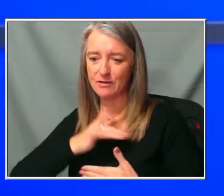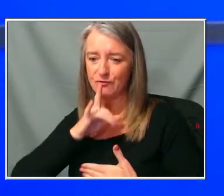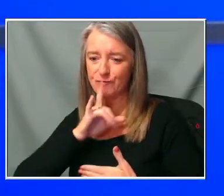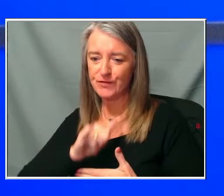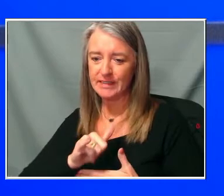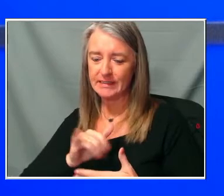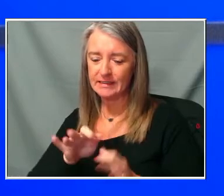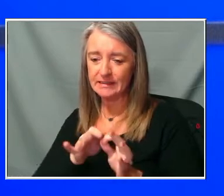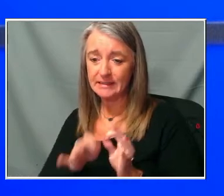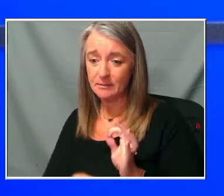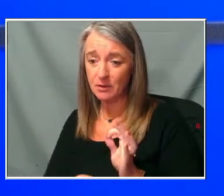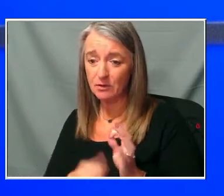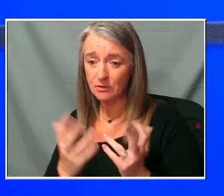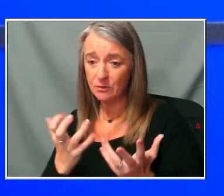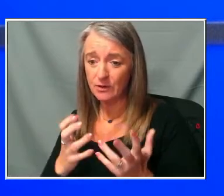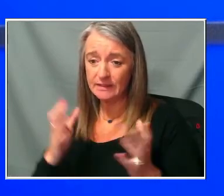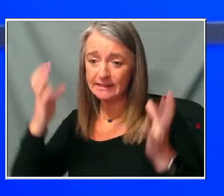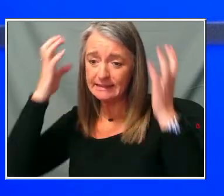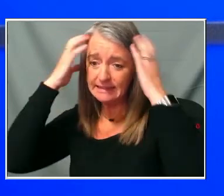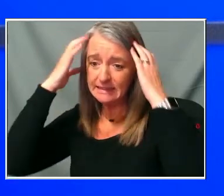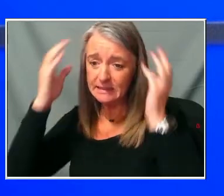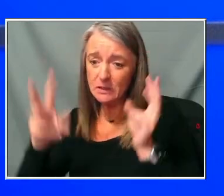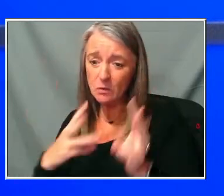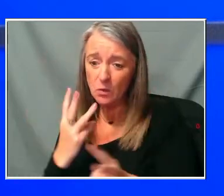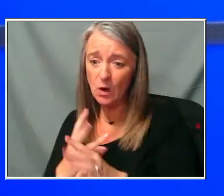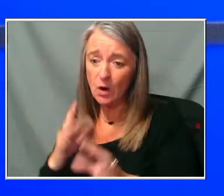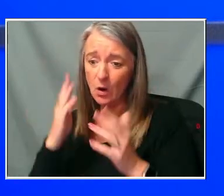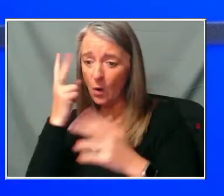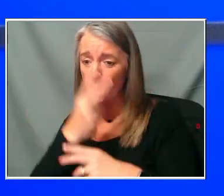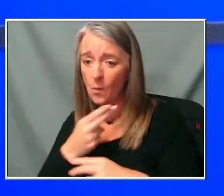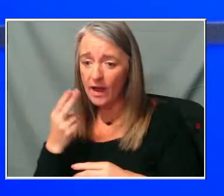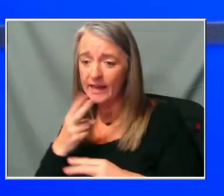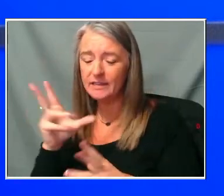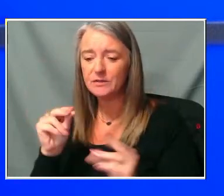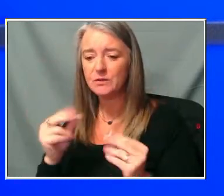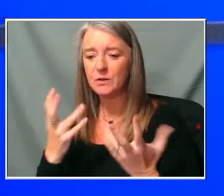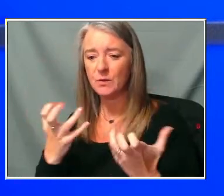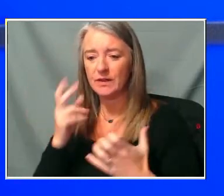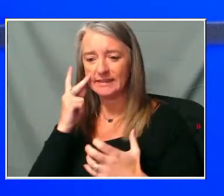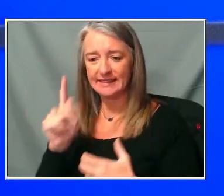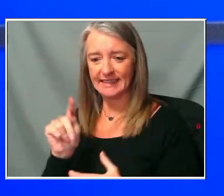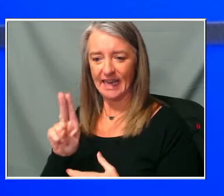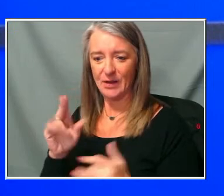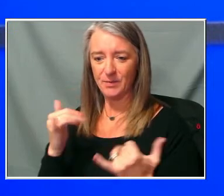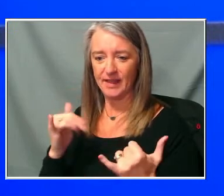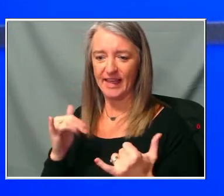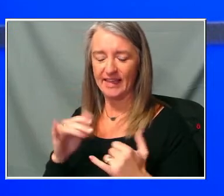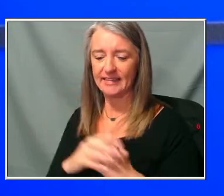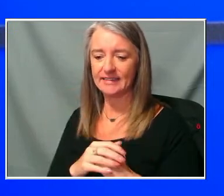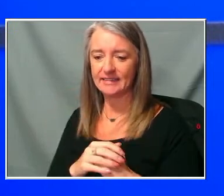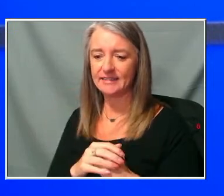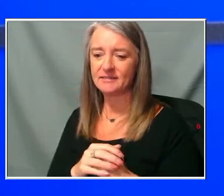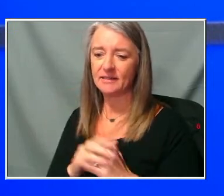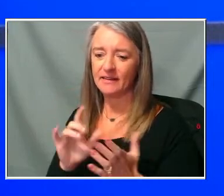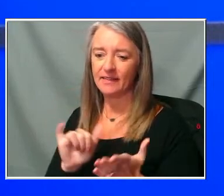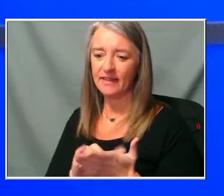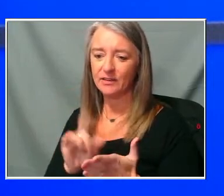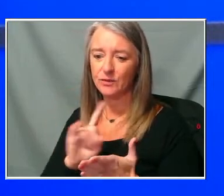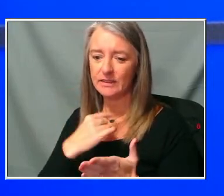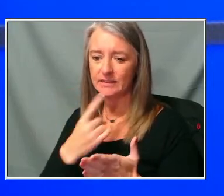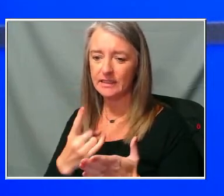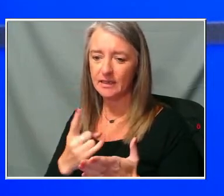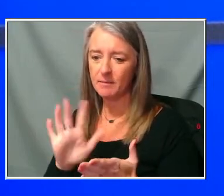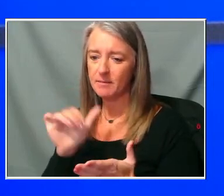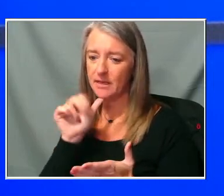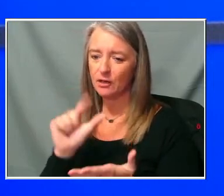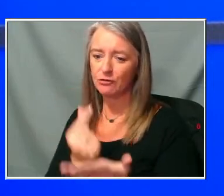Orange Bowl? You don't want to go to Disney World or Hawaii? And it's, no. I want to go see KU play. So love it. That's where I tell people, like, I might not have graduated